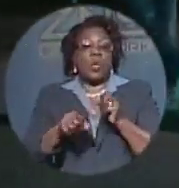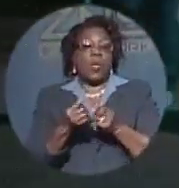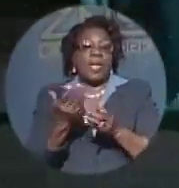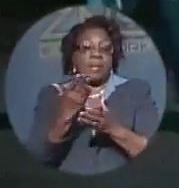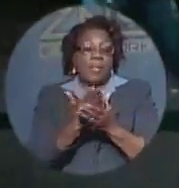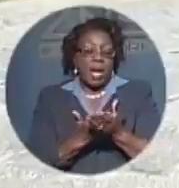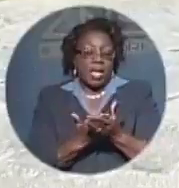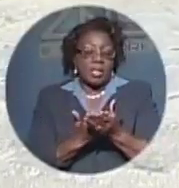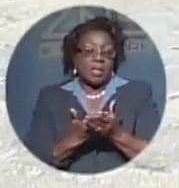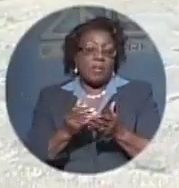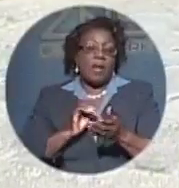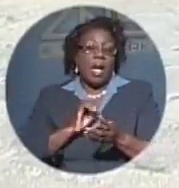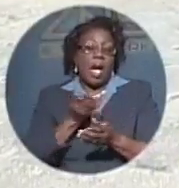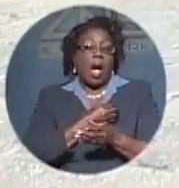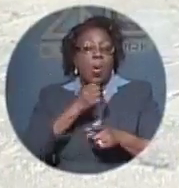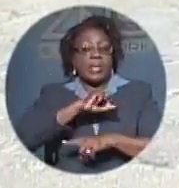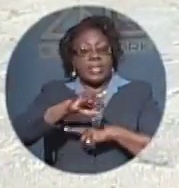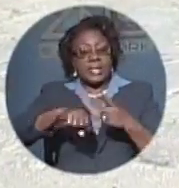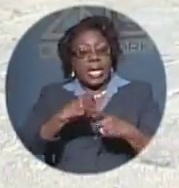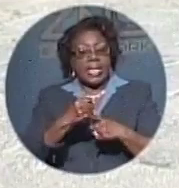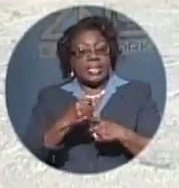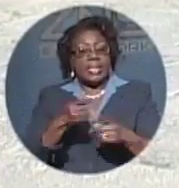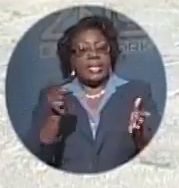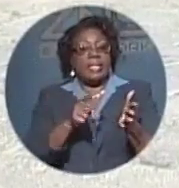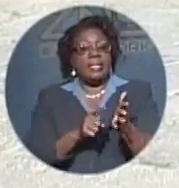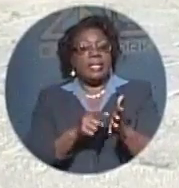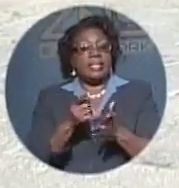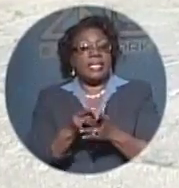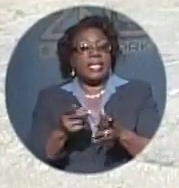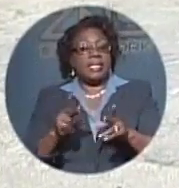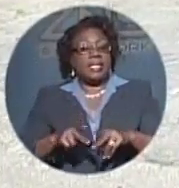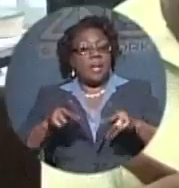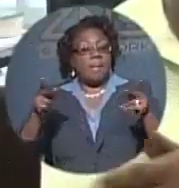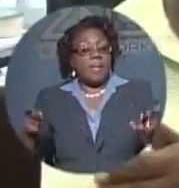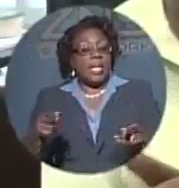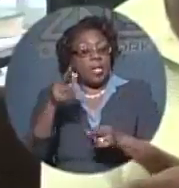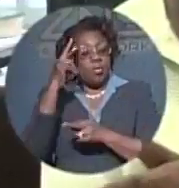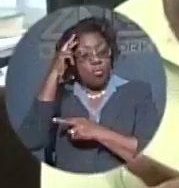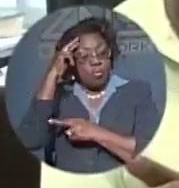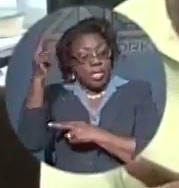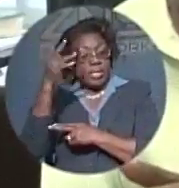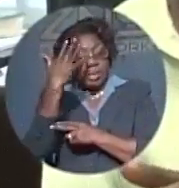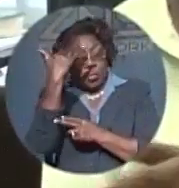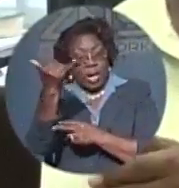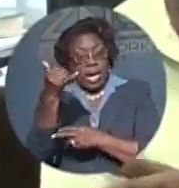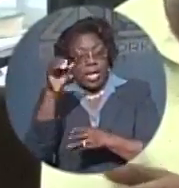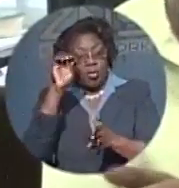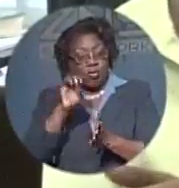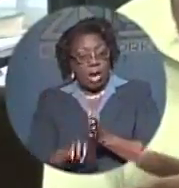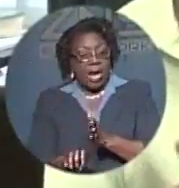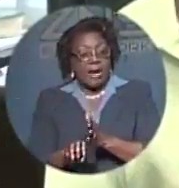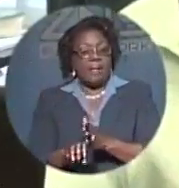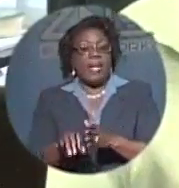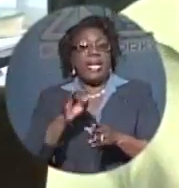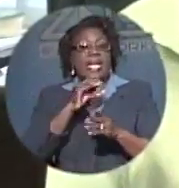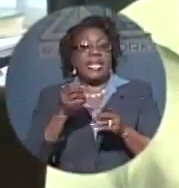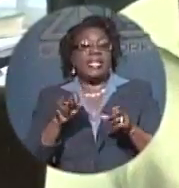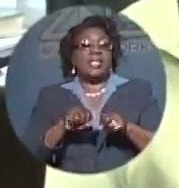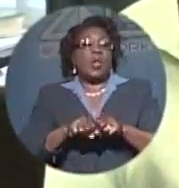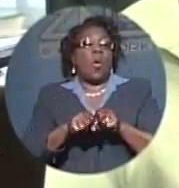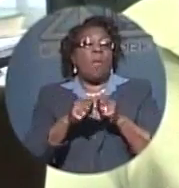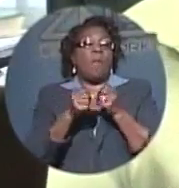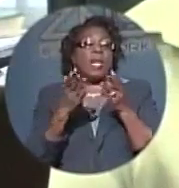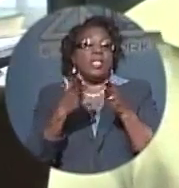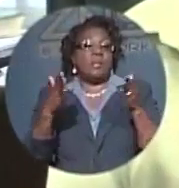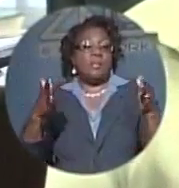of our society, this is the principal reason why crime has become a mammoth problem